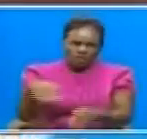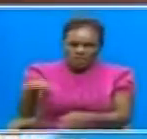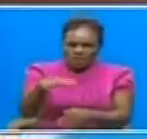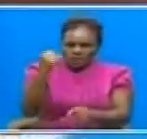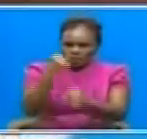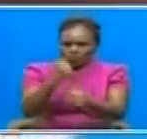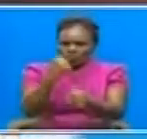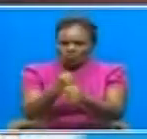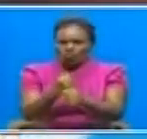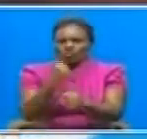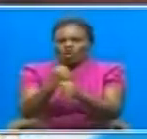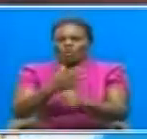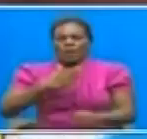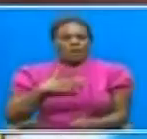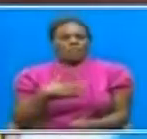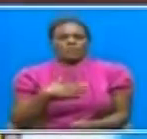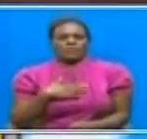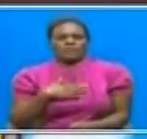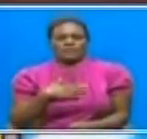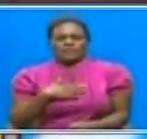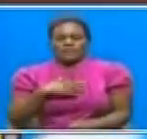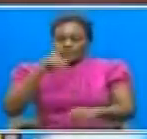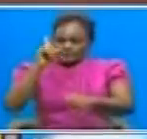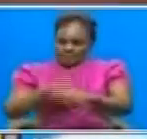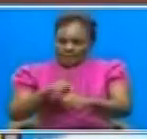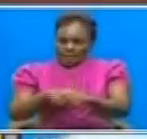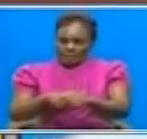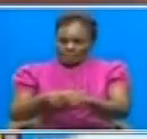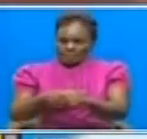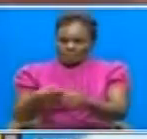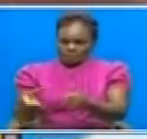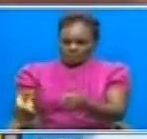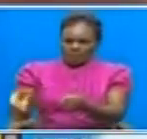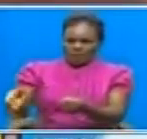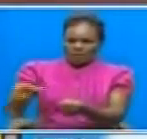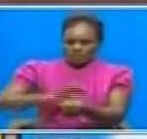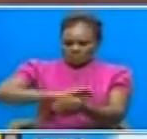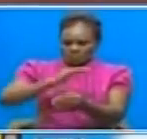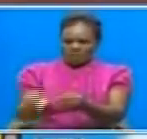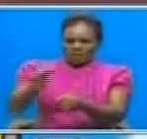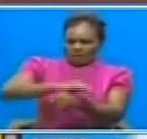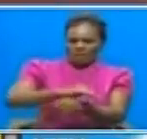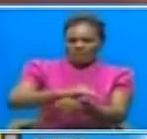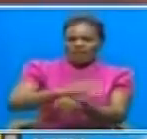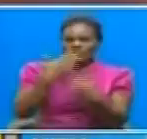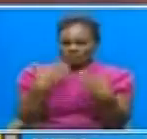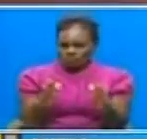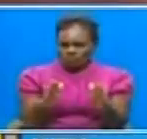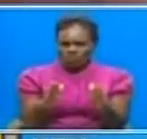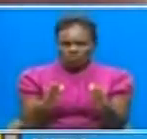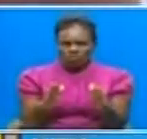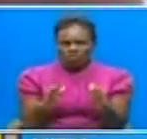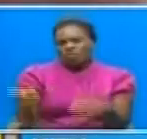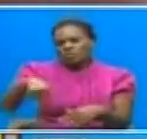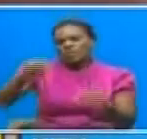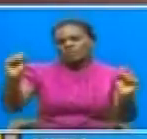doing our dredging. And as soon as the siltation level resides in our dredging equipment, then we will